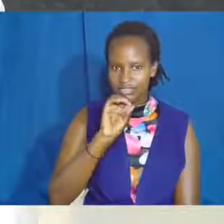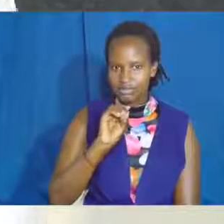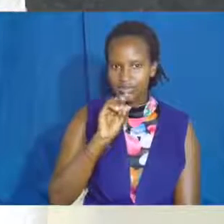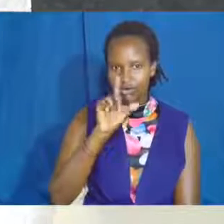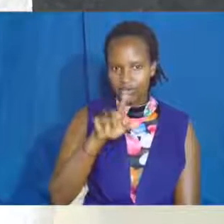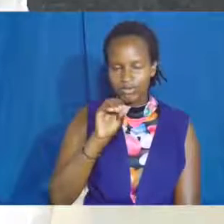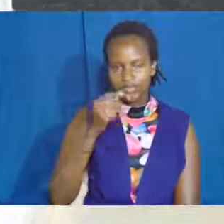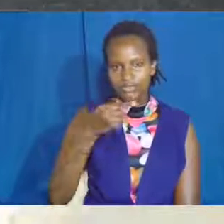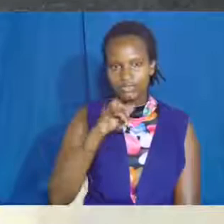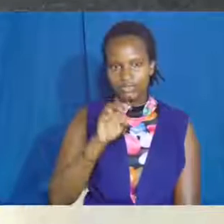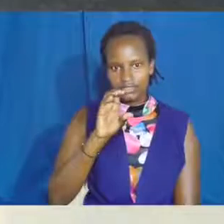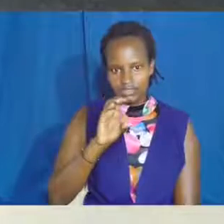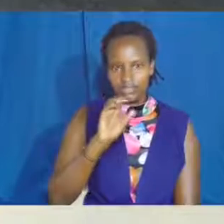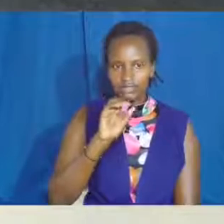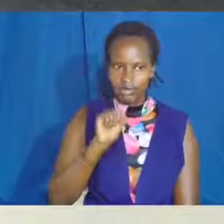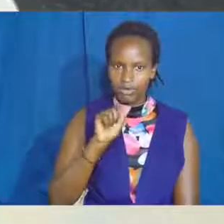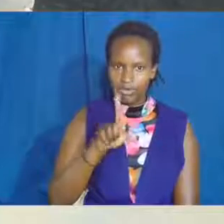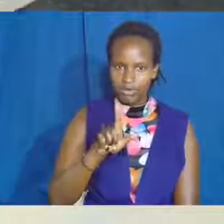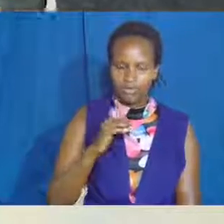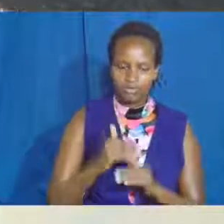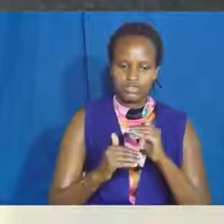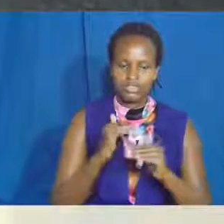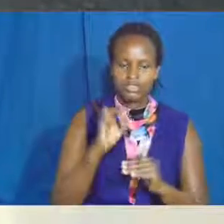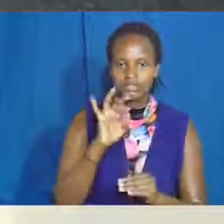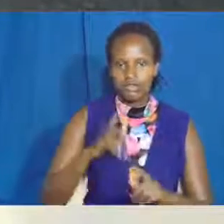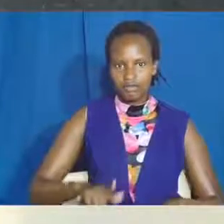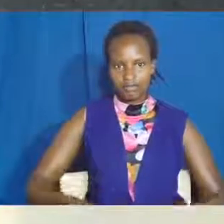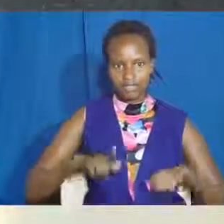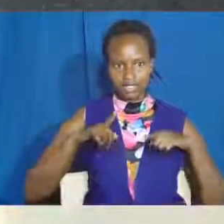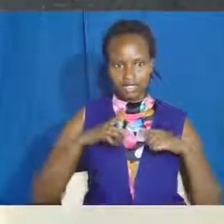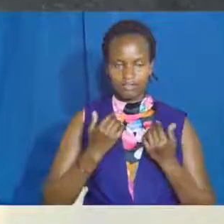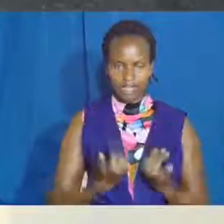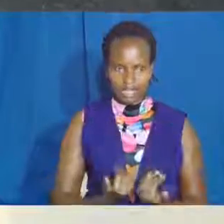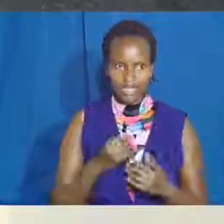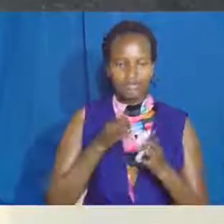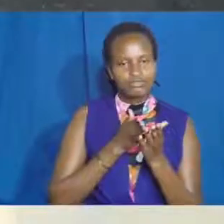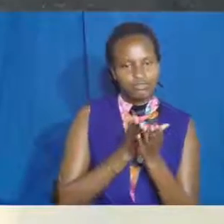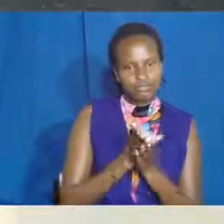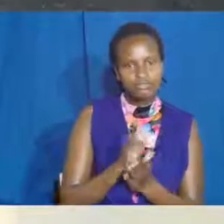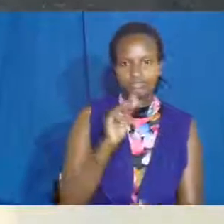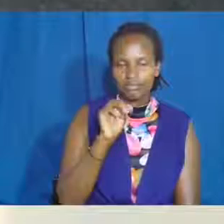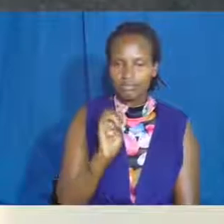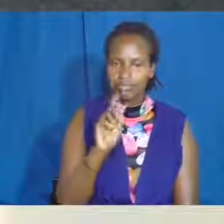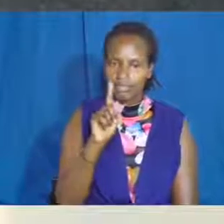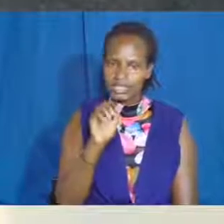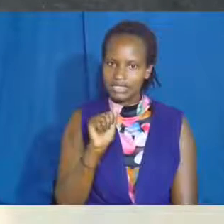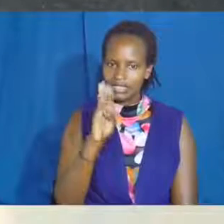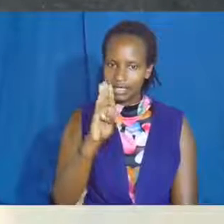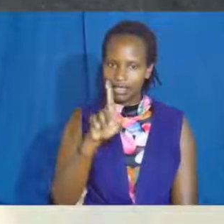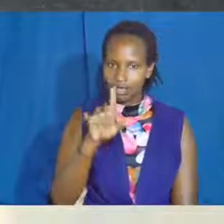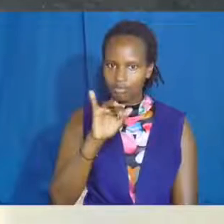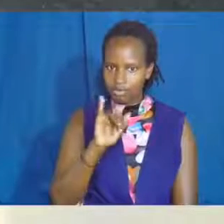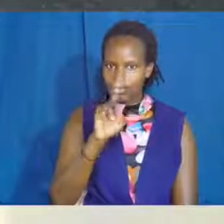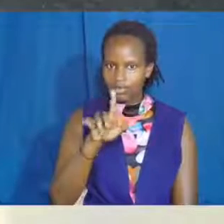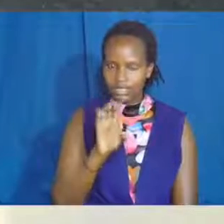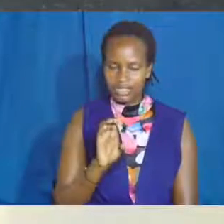life processes of life. So our cells, they have to carry out metabolic processes, physiological processes, in